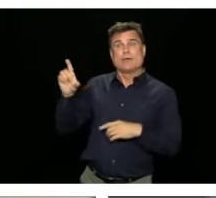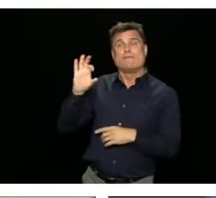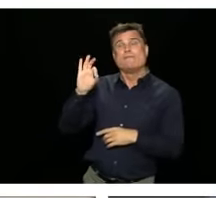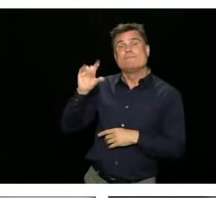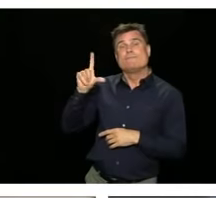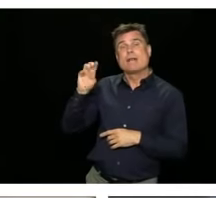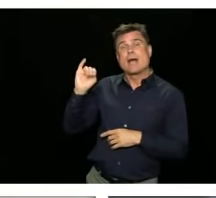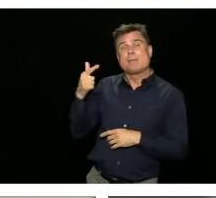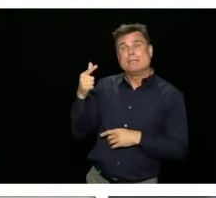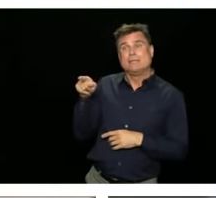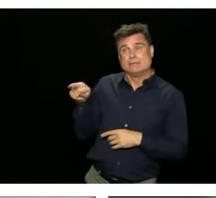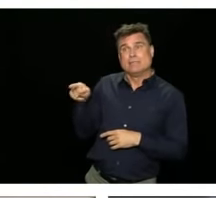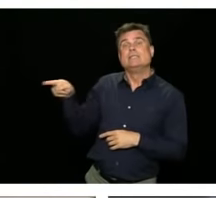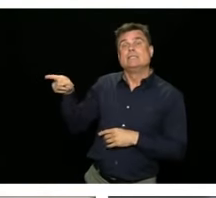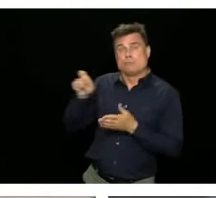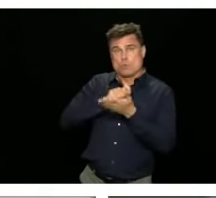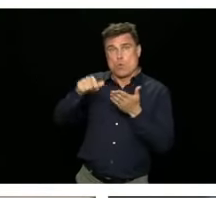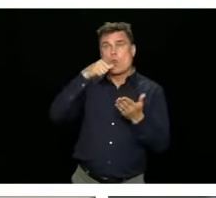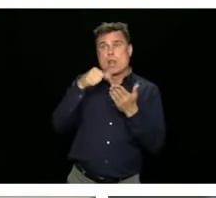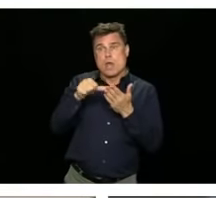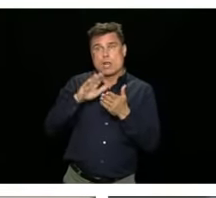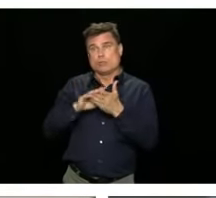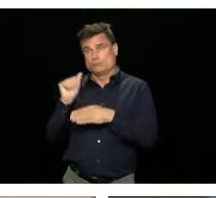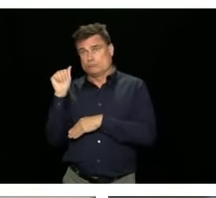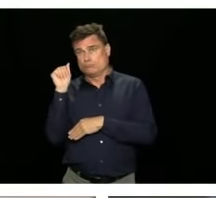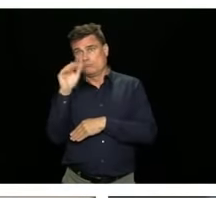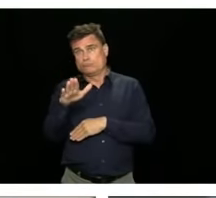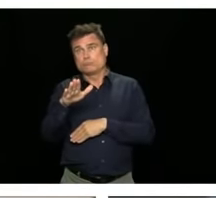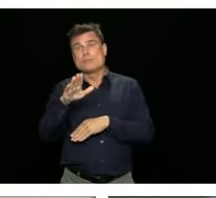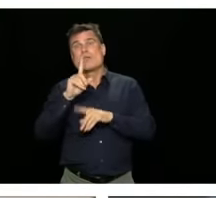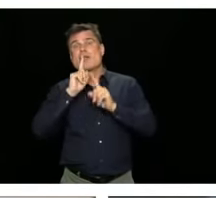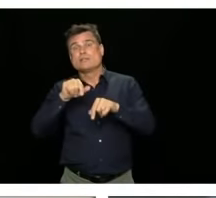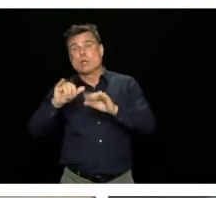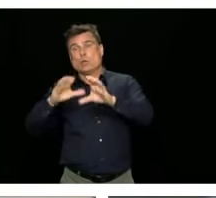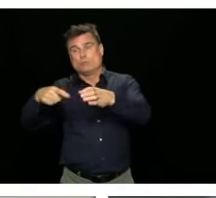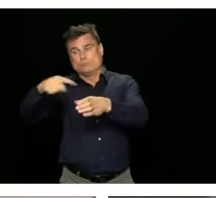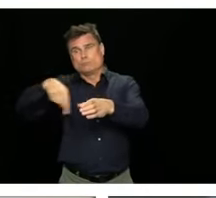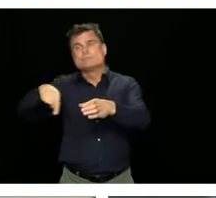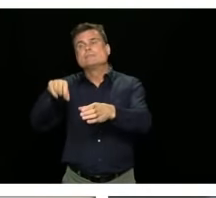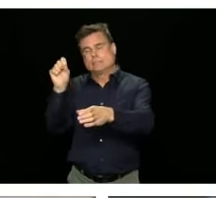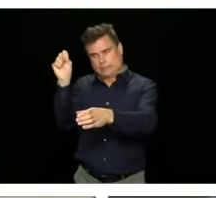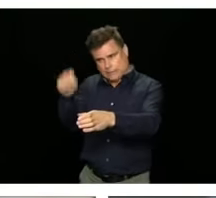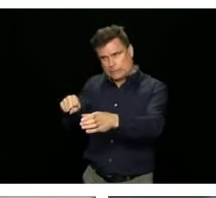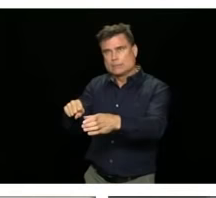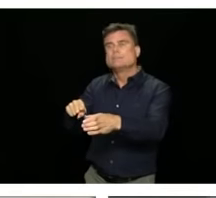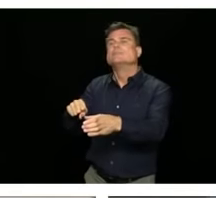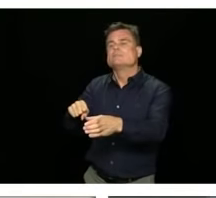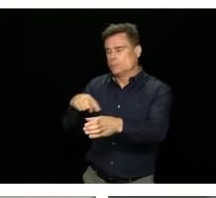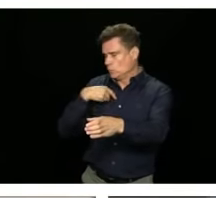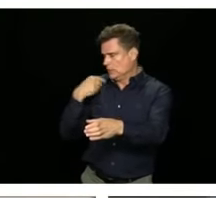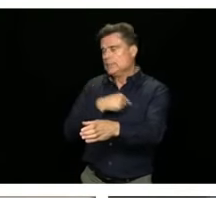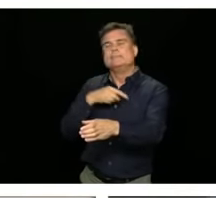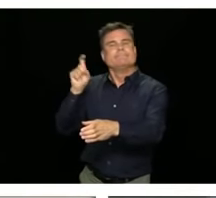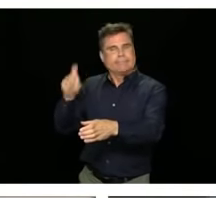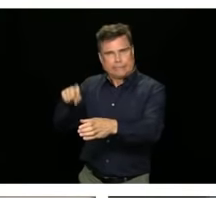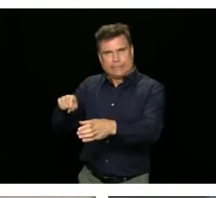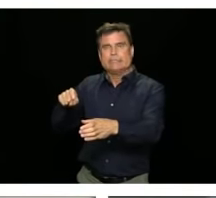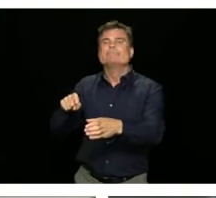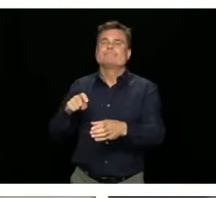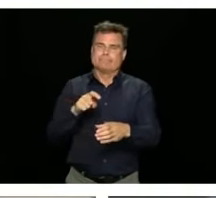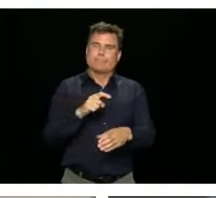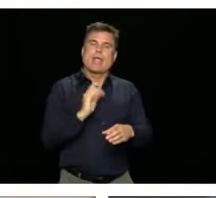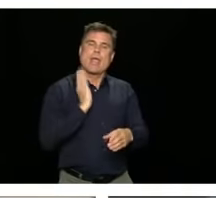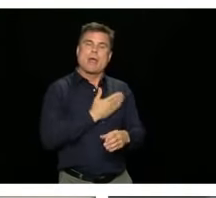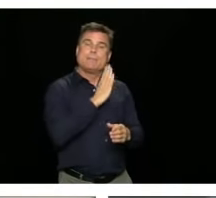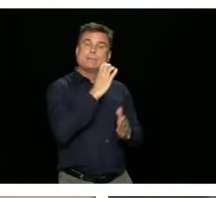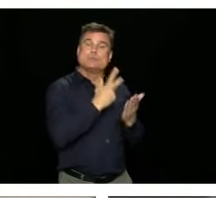is some components in the curriculum, but it's not nearly telling the story that needs to be